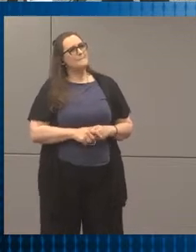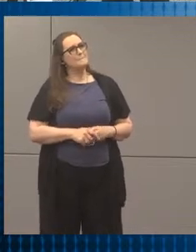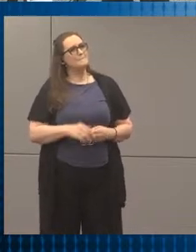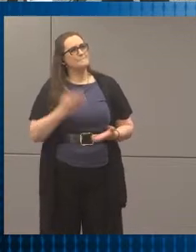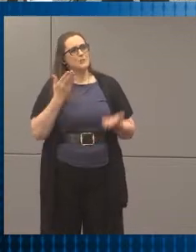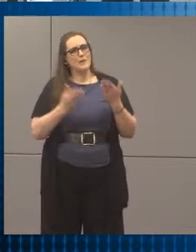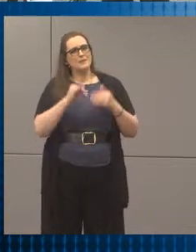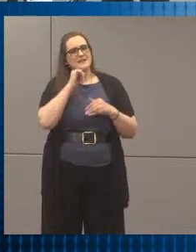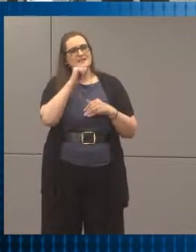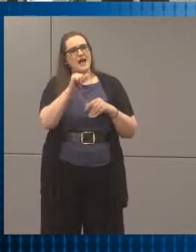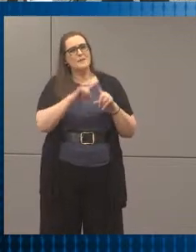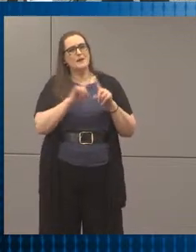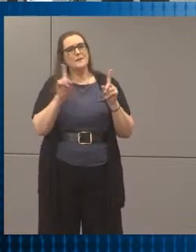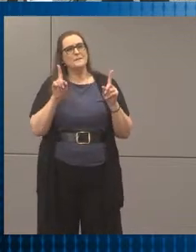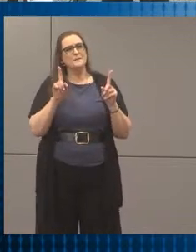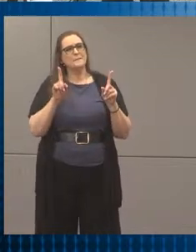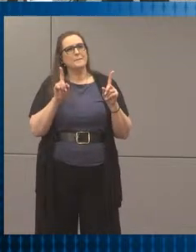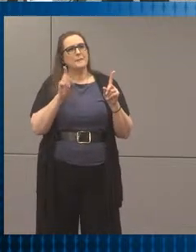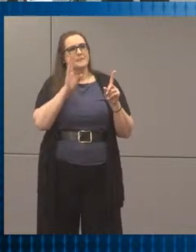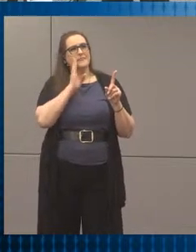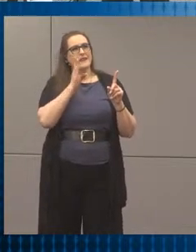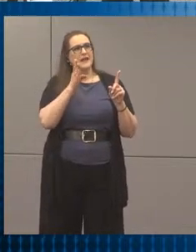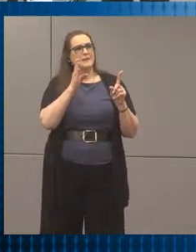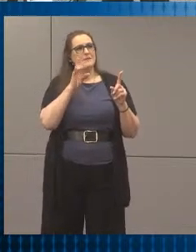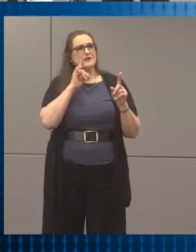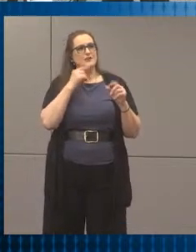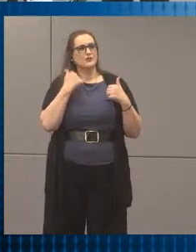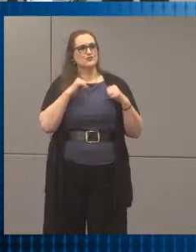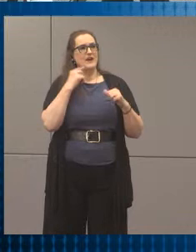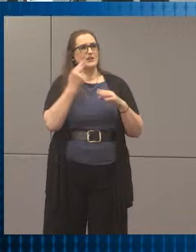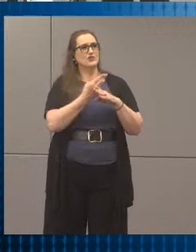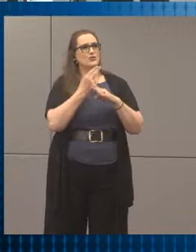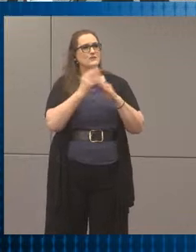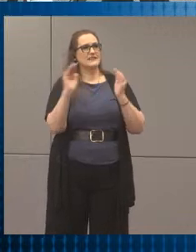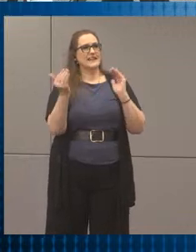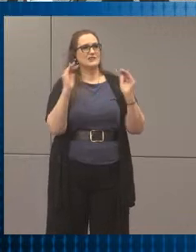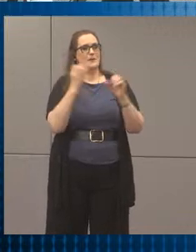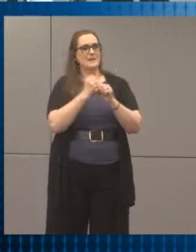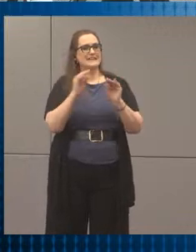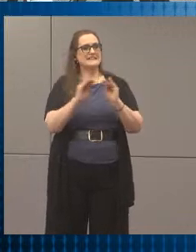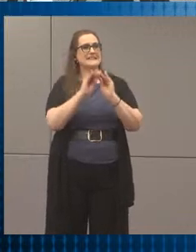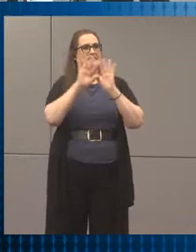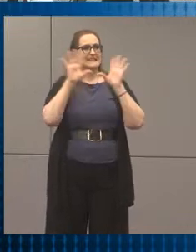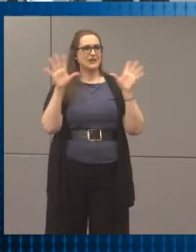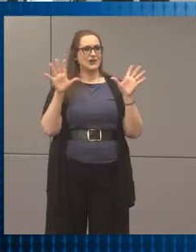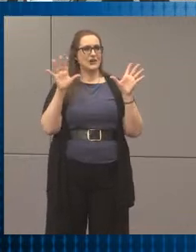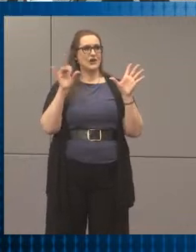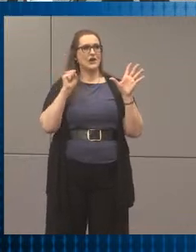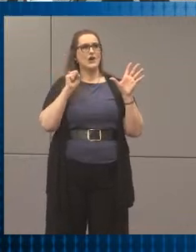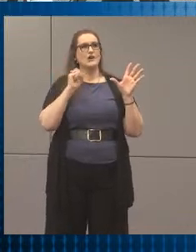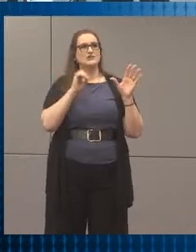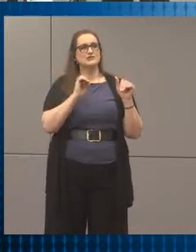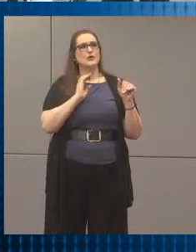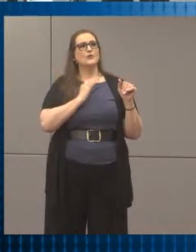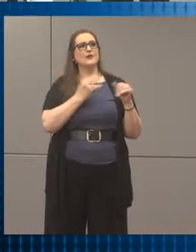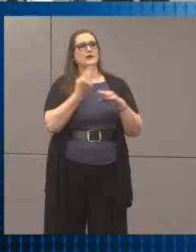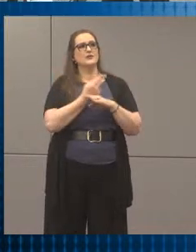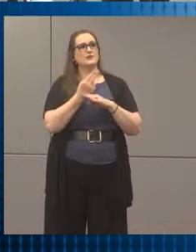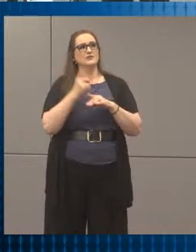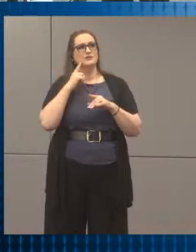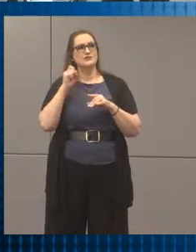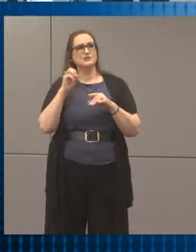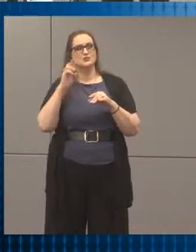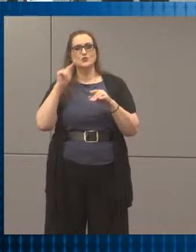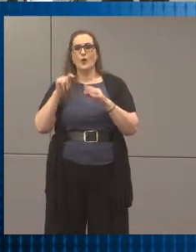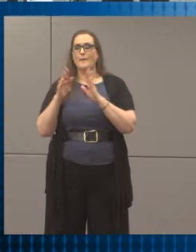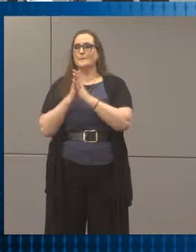Probably not, but I'm going to try to use an analogy to try to help maybe make this clear. So a car uses a spark plug, but